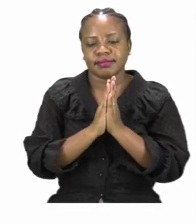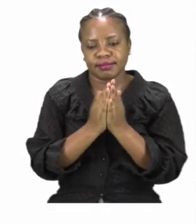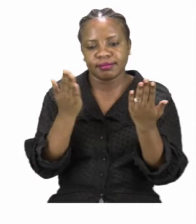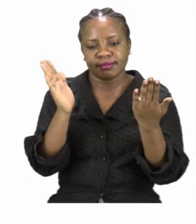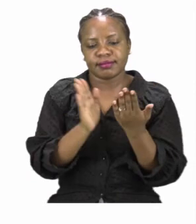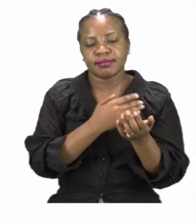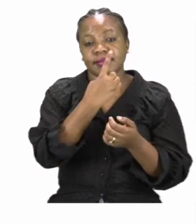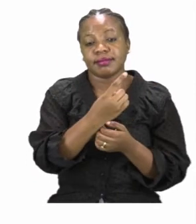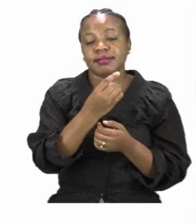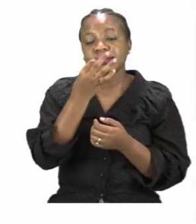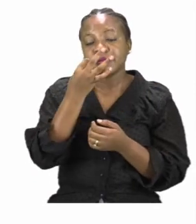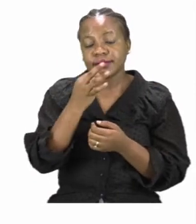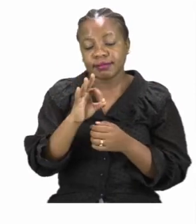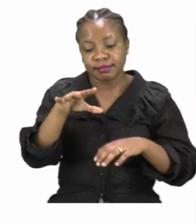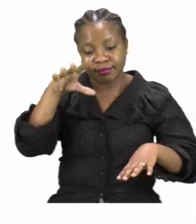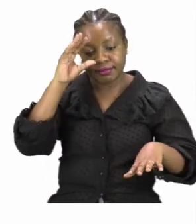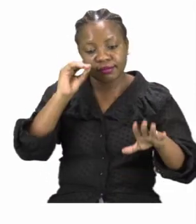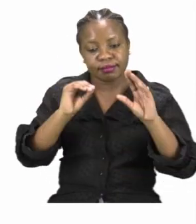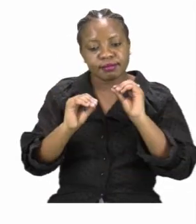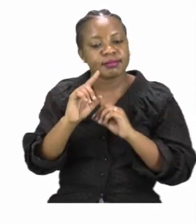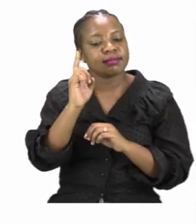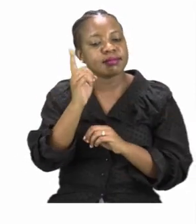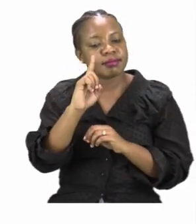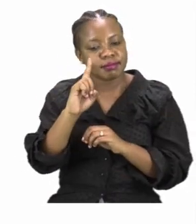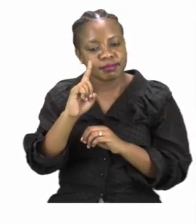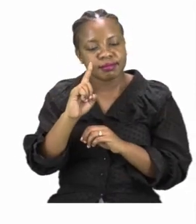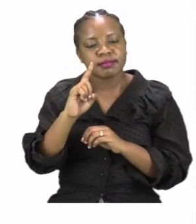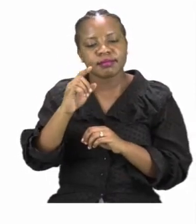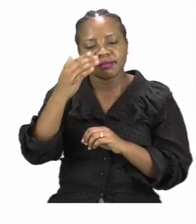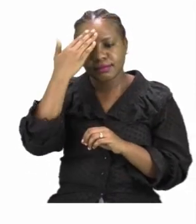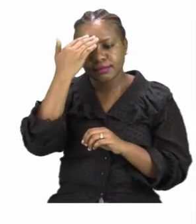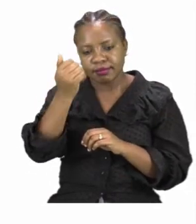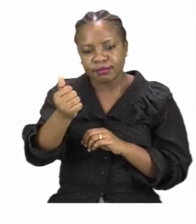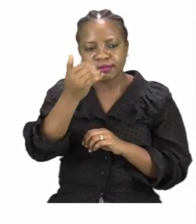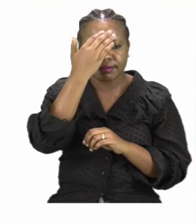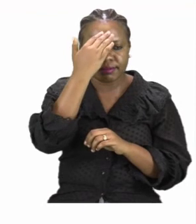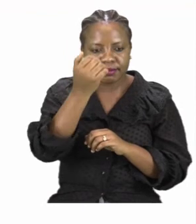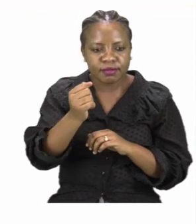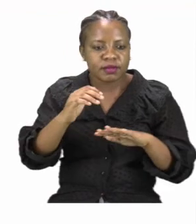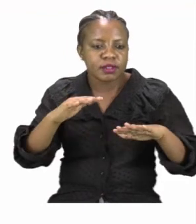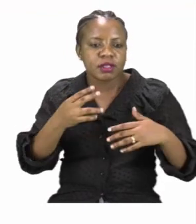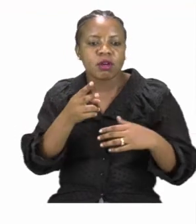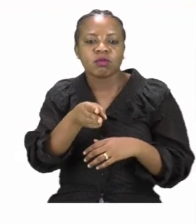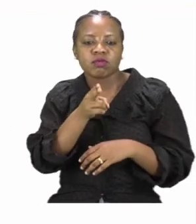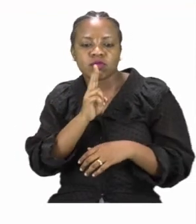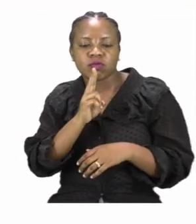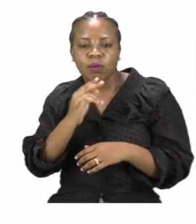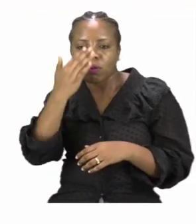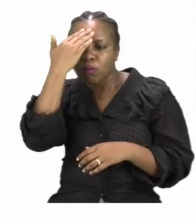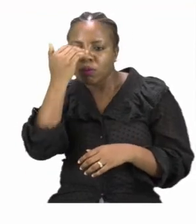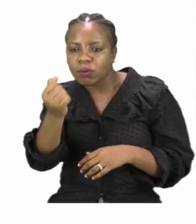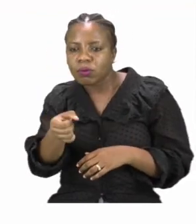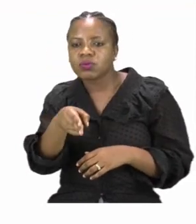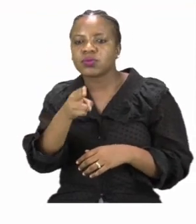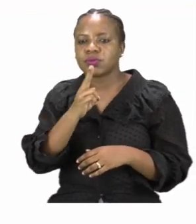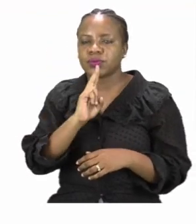be learning about greetings and how to respond to some of these greetings. Now, it's